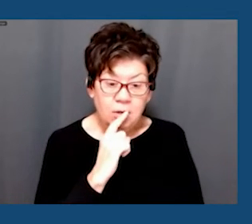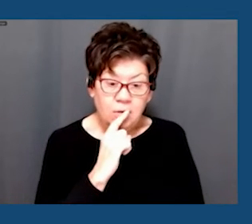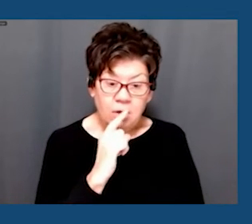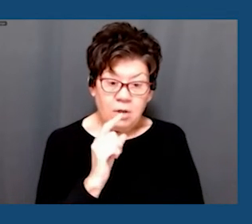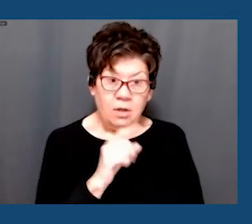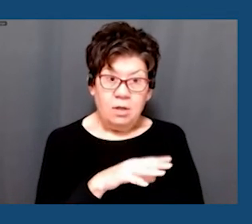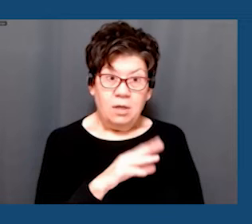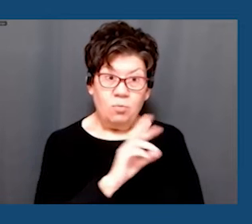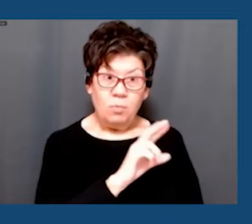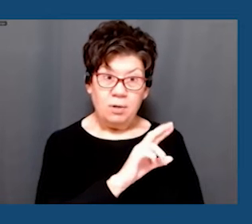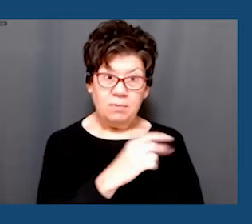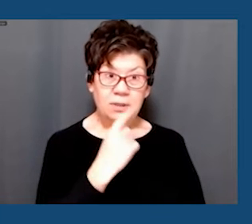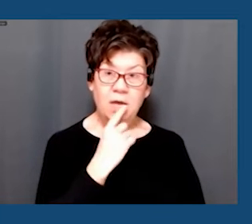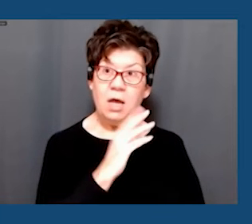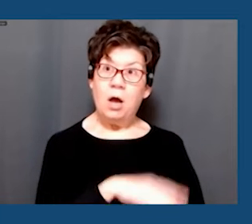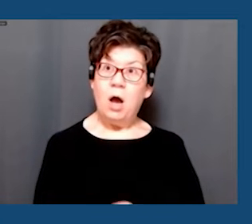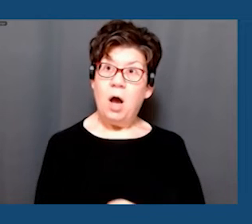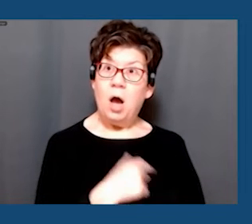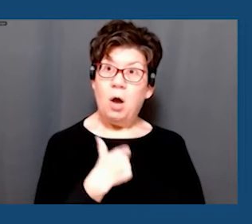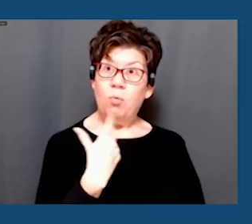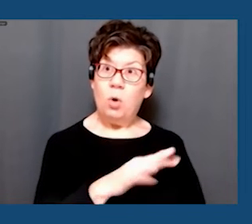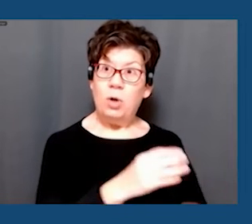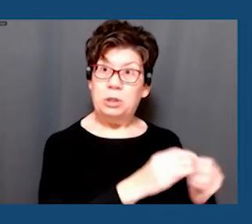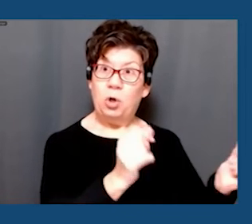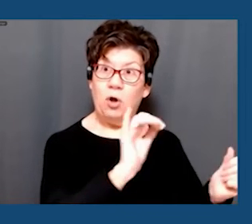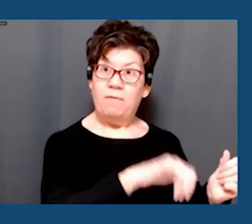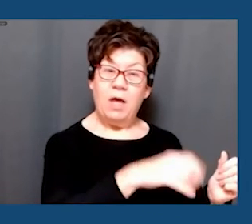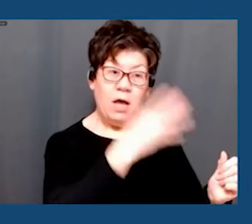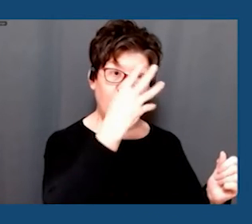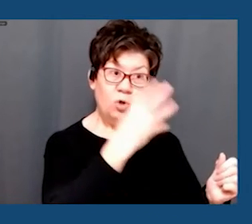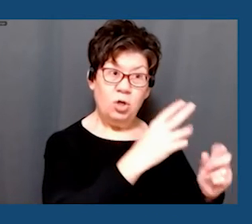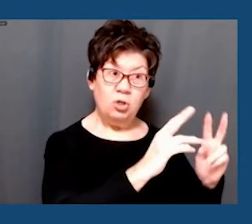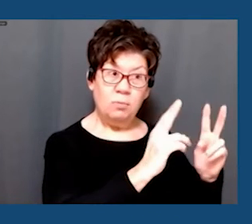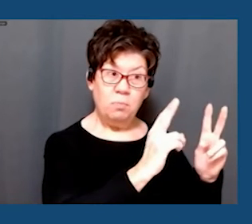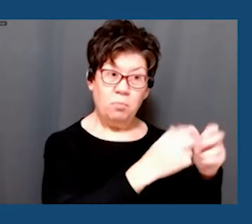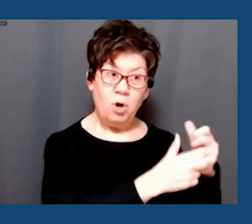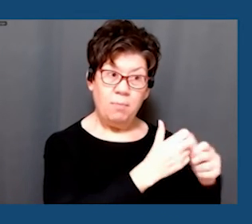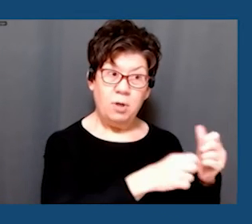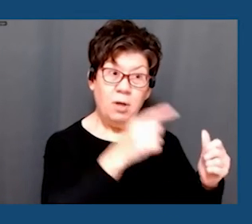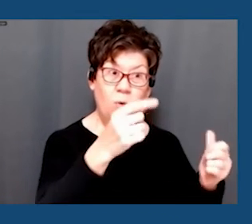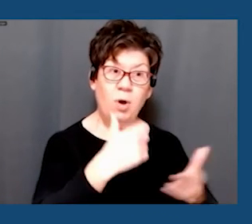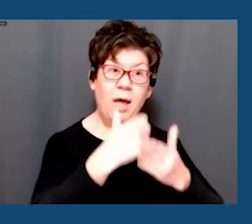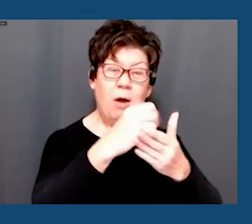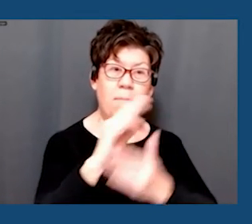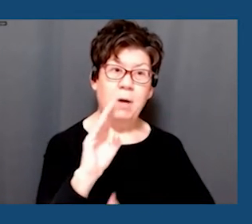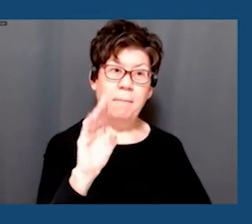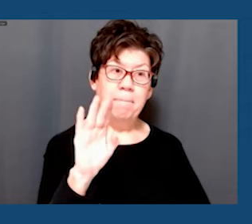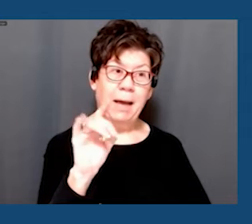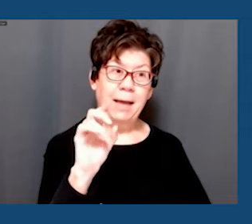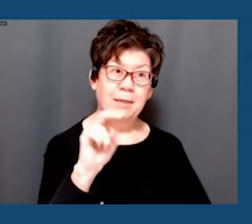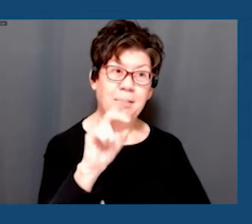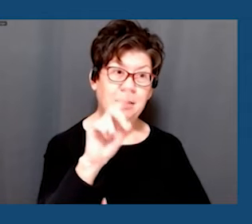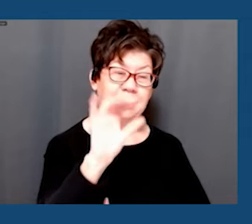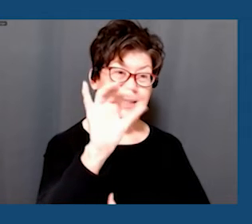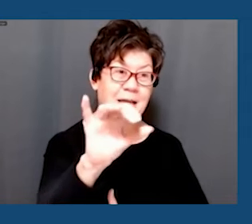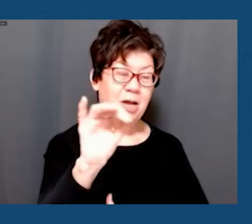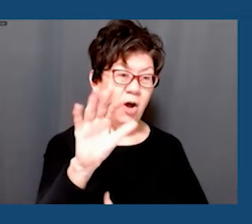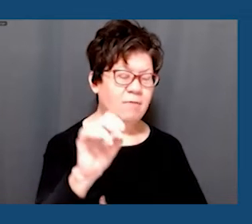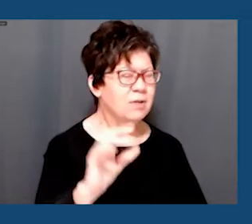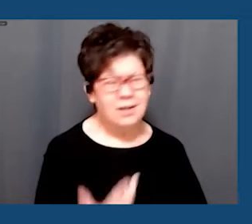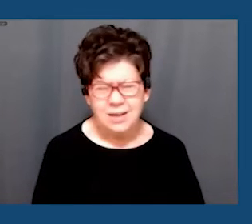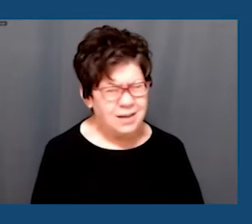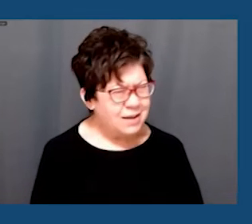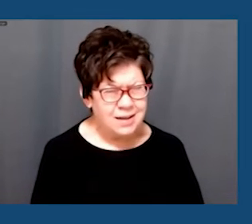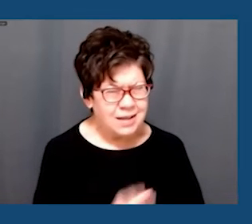actually help Joe Biden be state president. That should not be the litmus test. Is it right for your country or not?